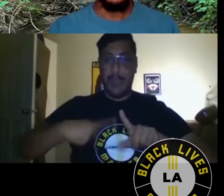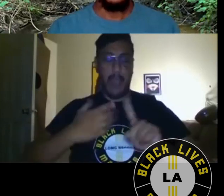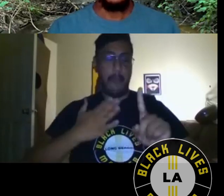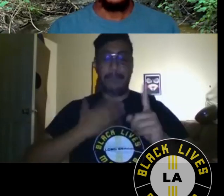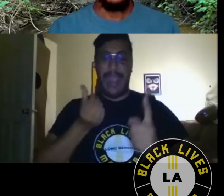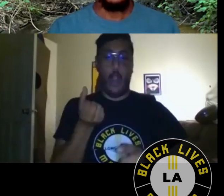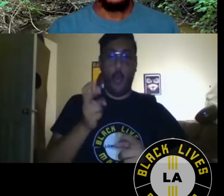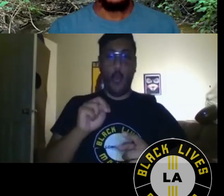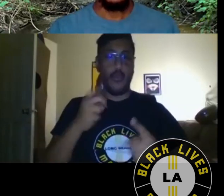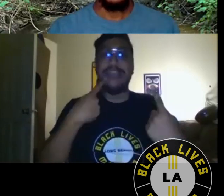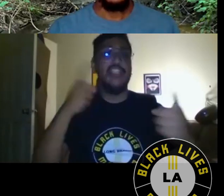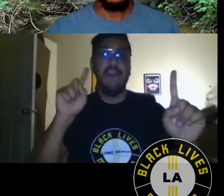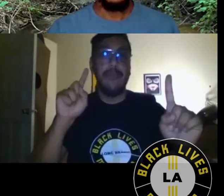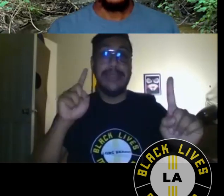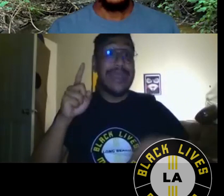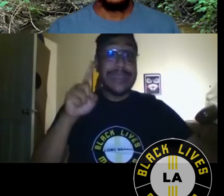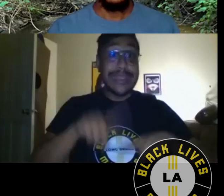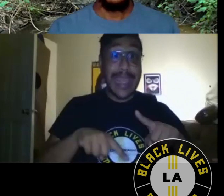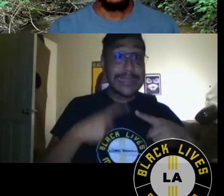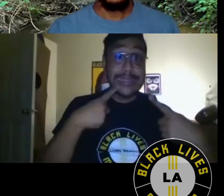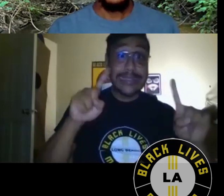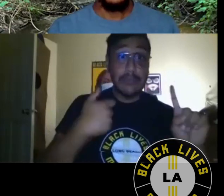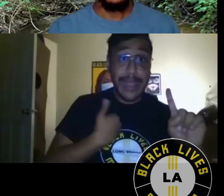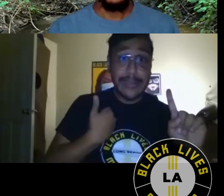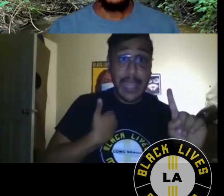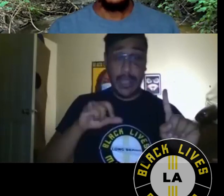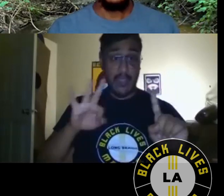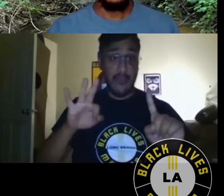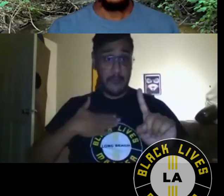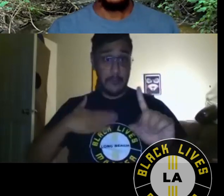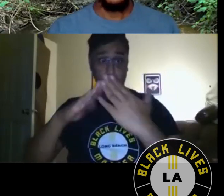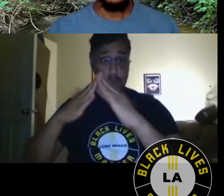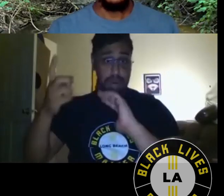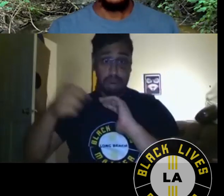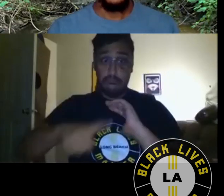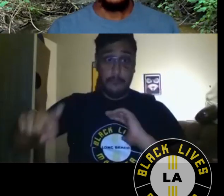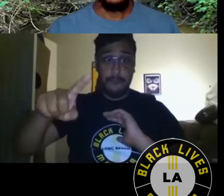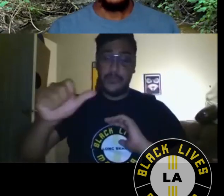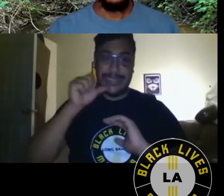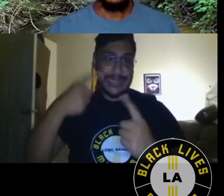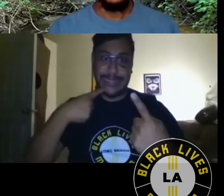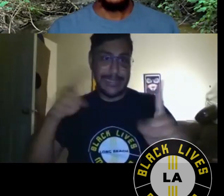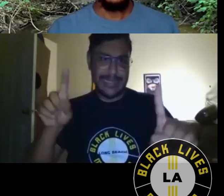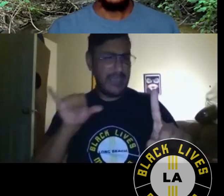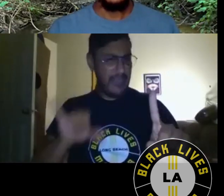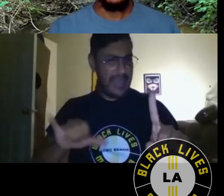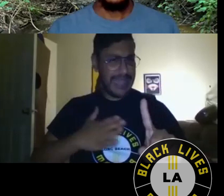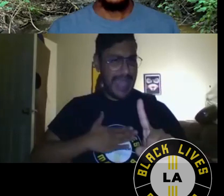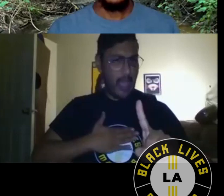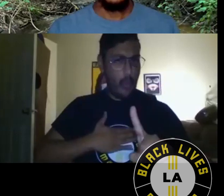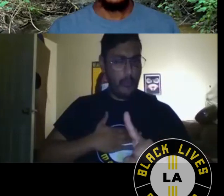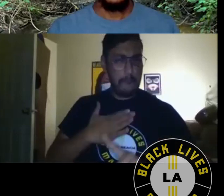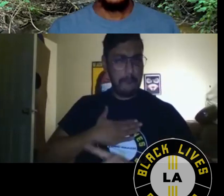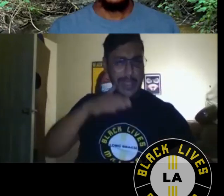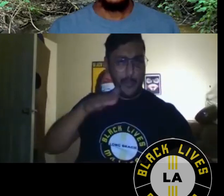cannot succeed unless our community is succeeding. That's the way that we process life, my wife and I. And we follow